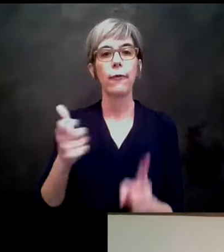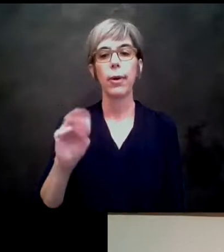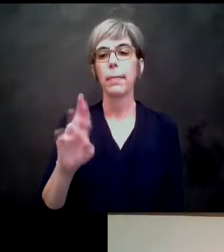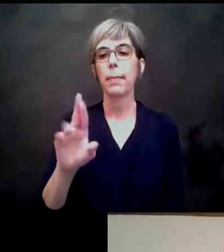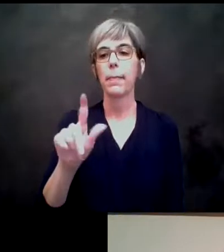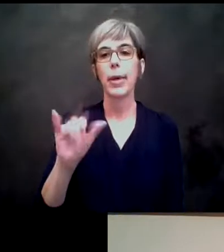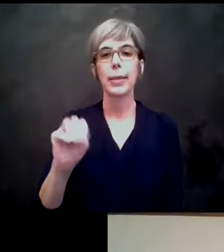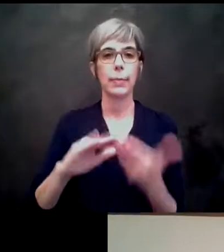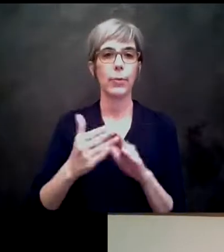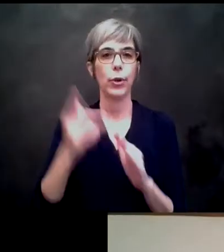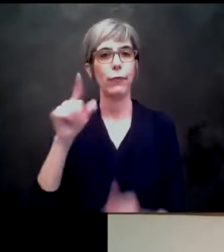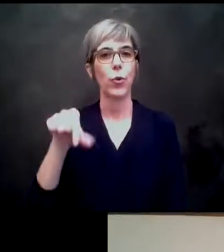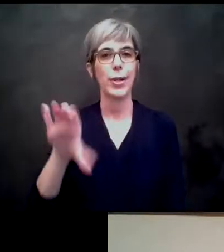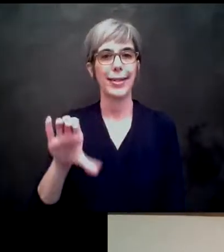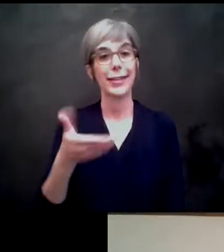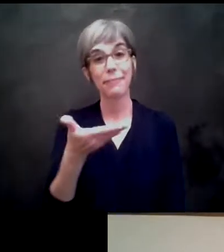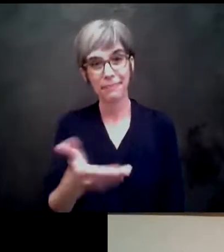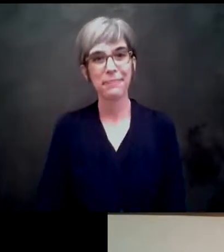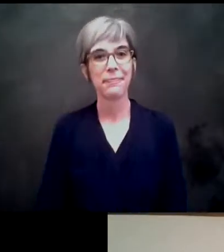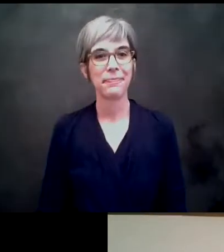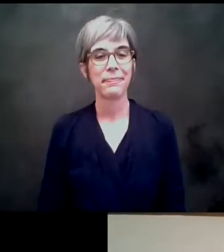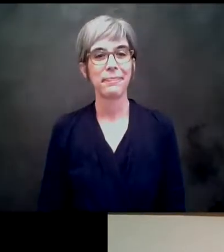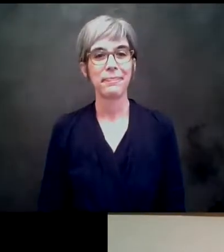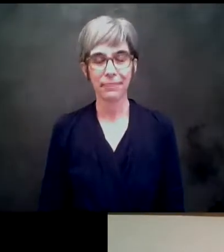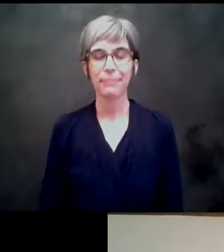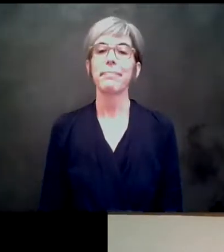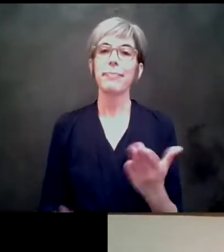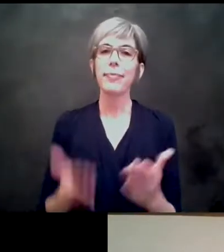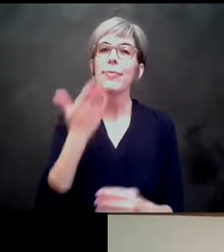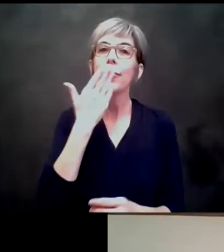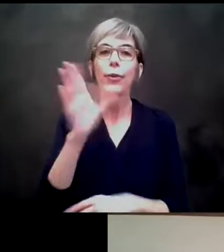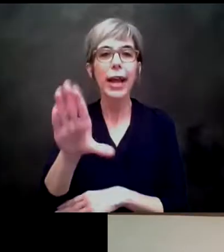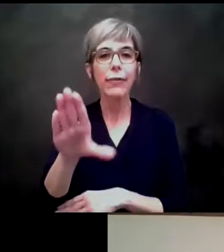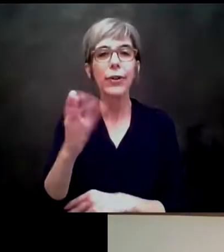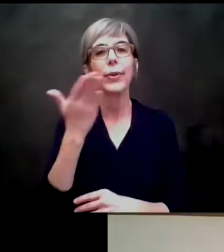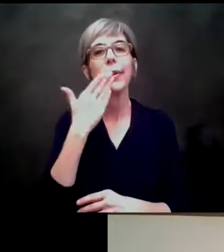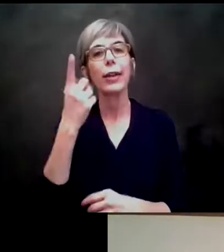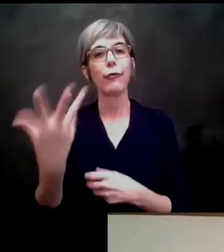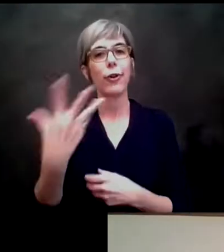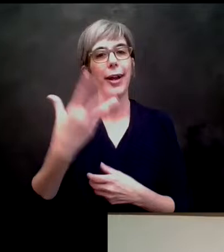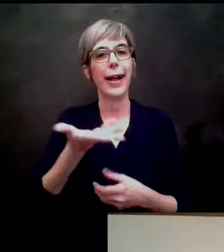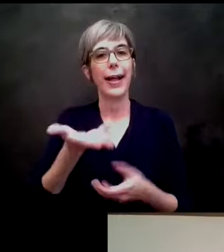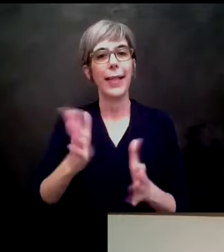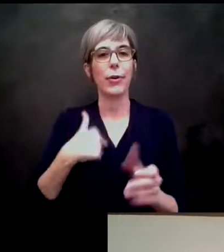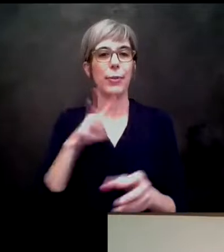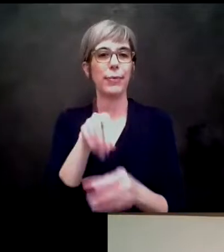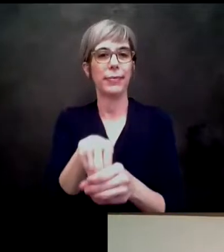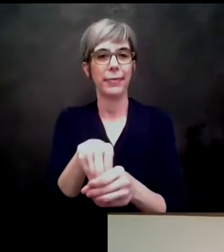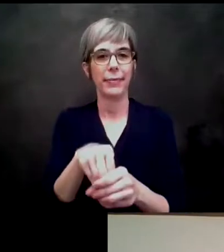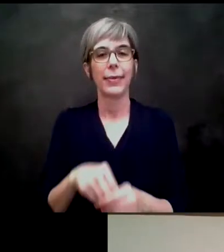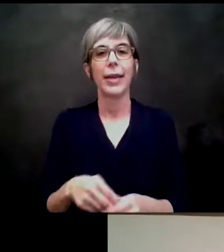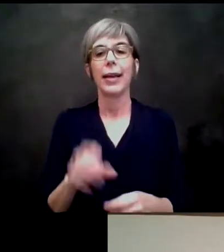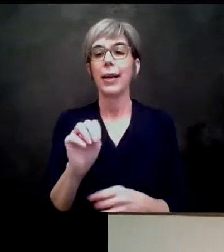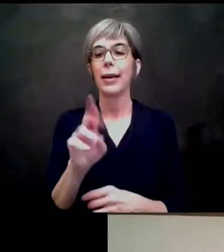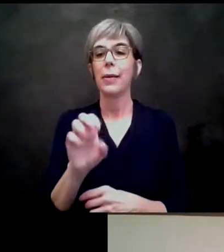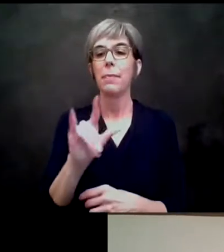Lisa. Good afternoon. Thank you for inviting me, and we'll greet you as the way Muslims greet each other. May the